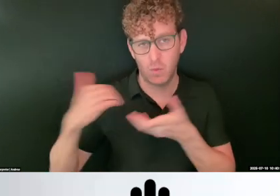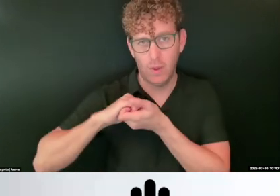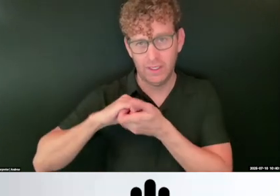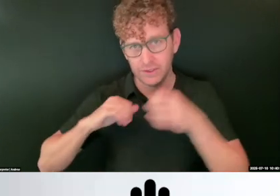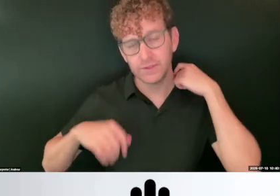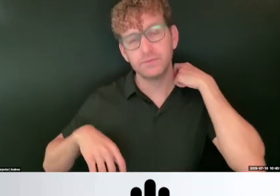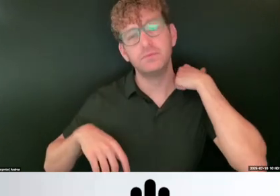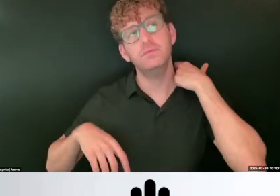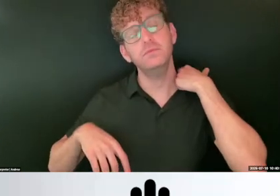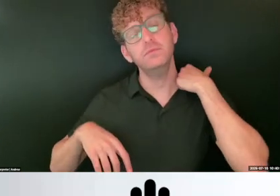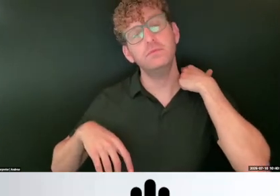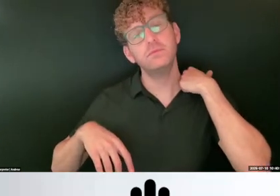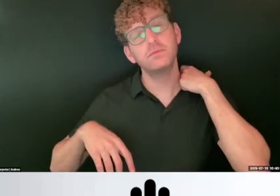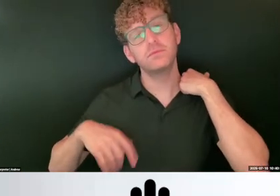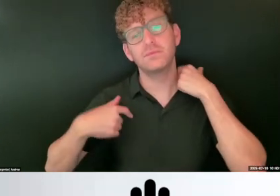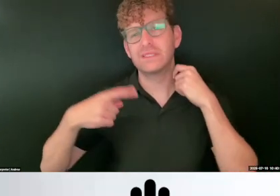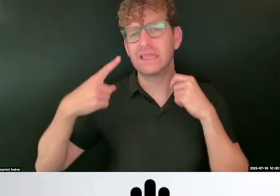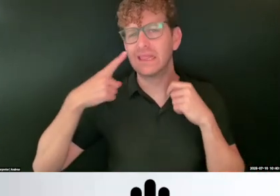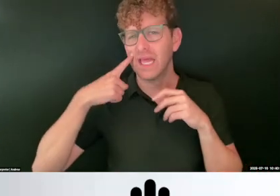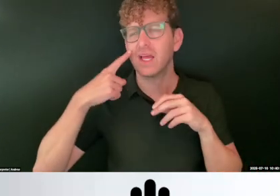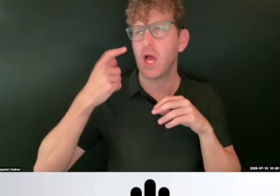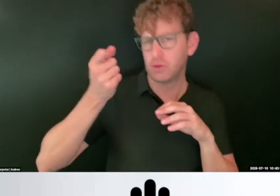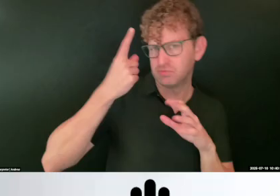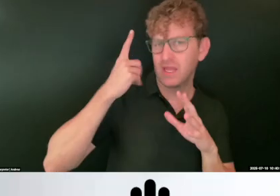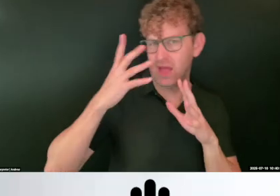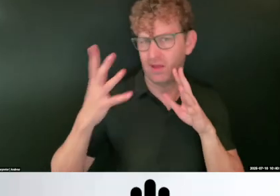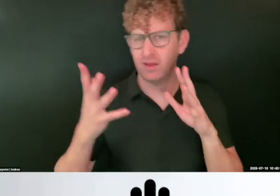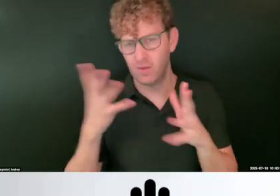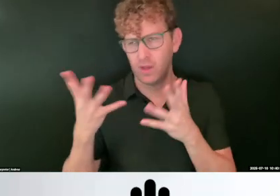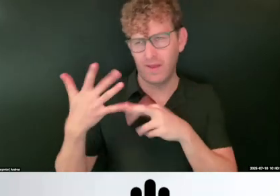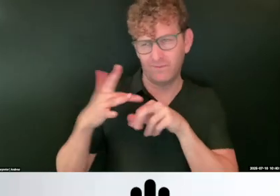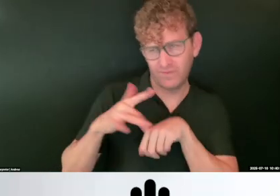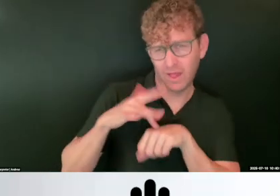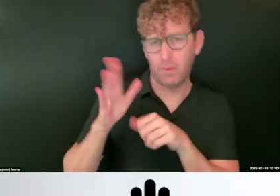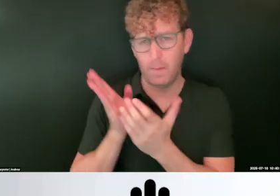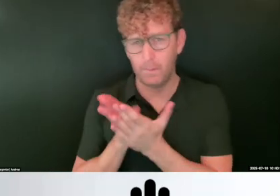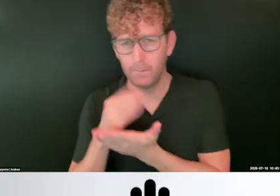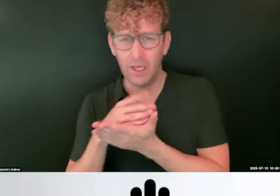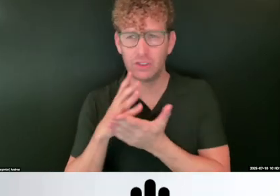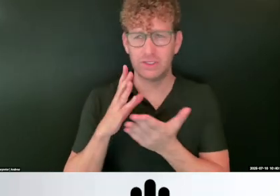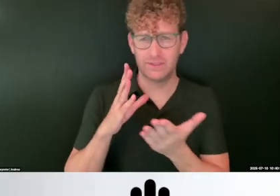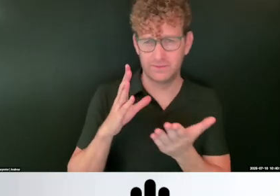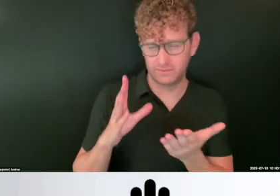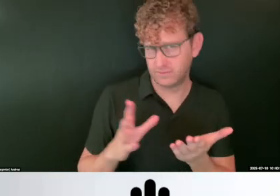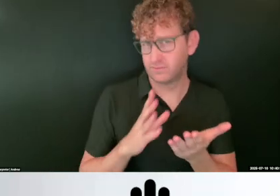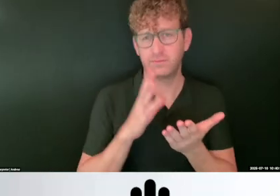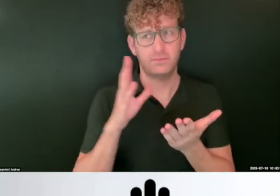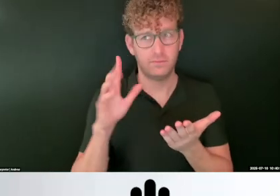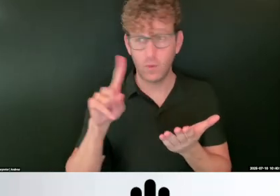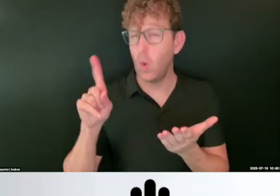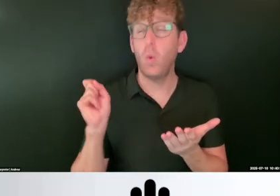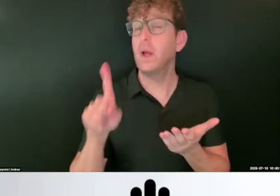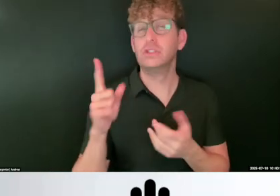of the available budgets are, but question really is on what the burn rate is, specifically